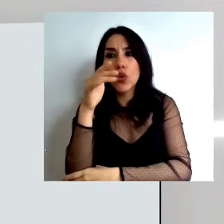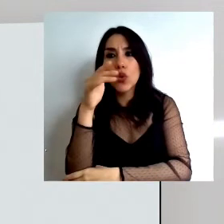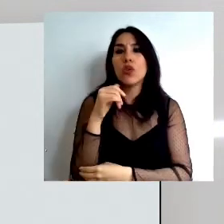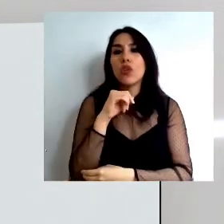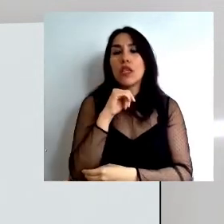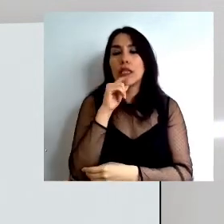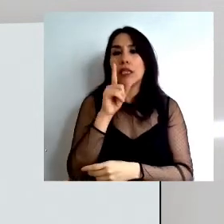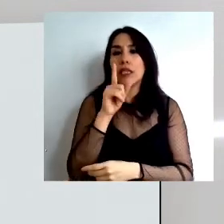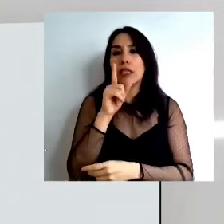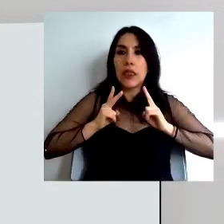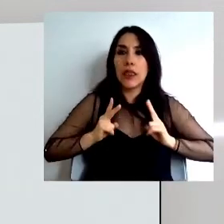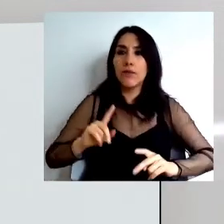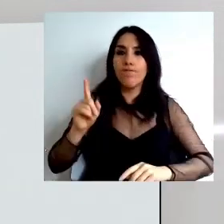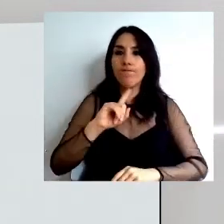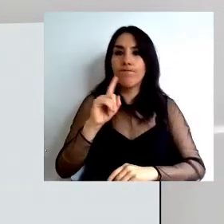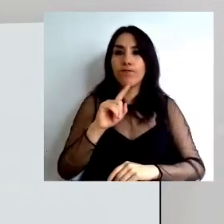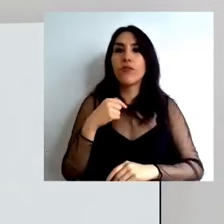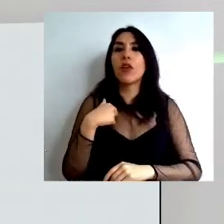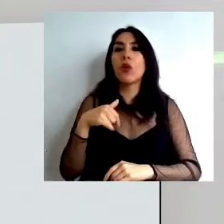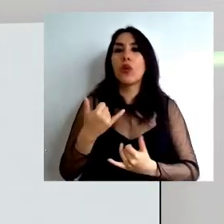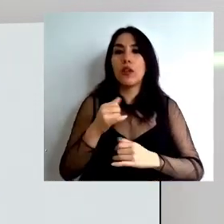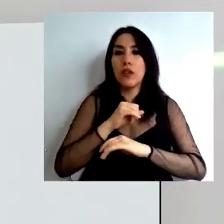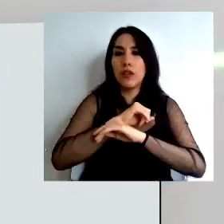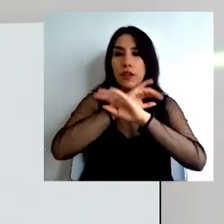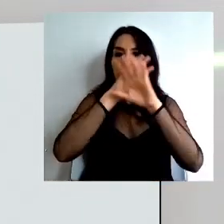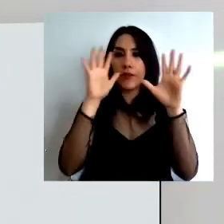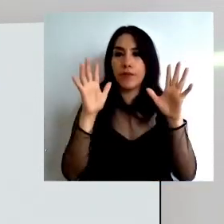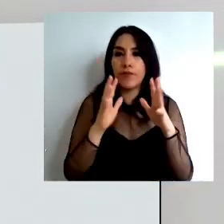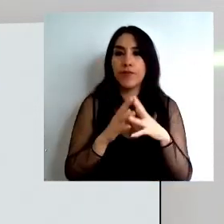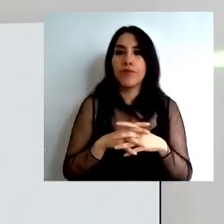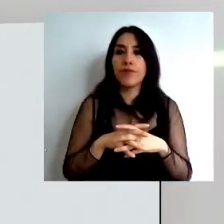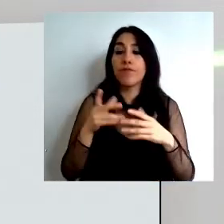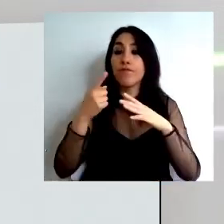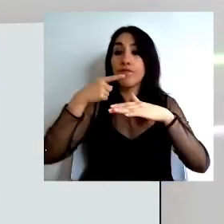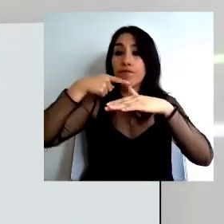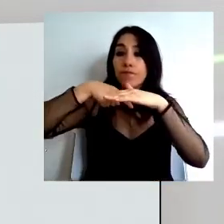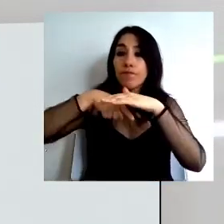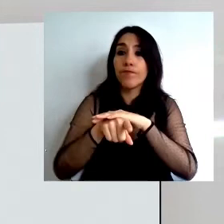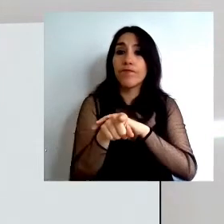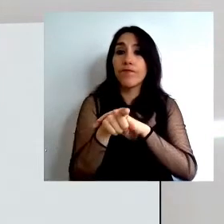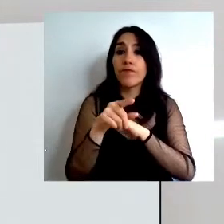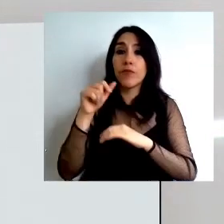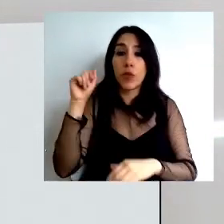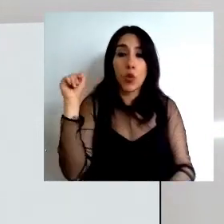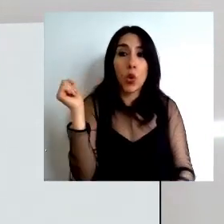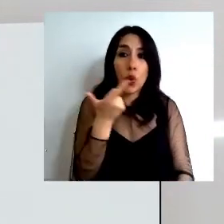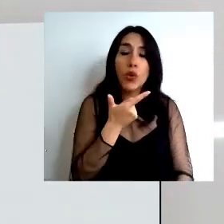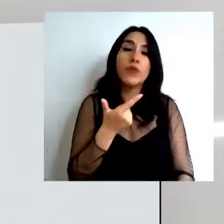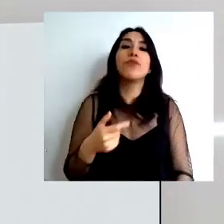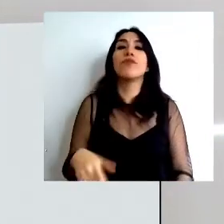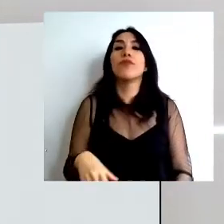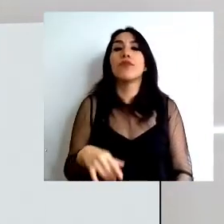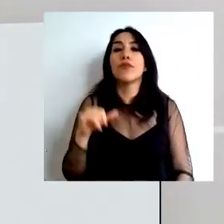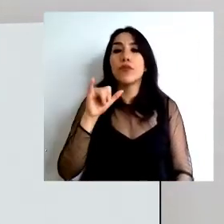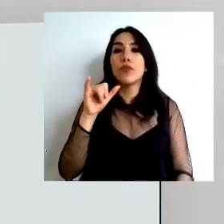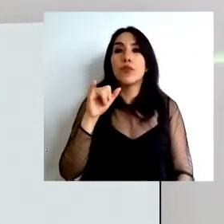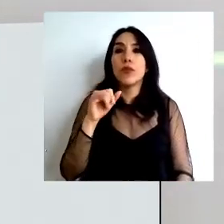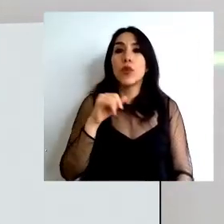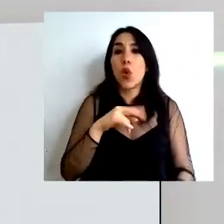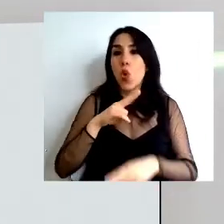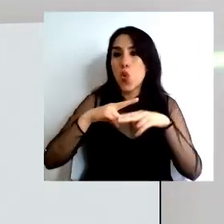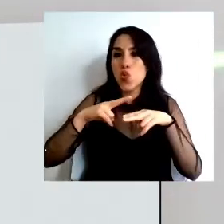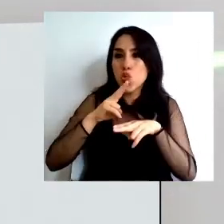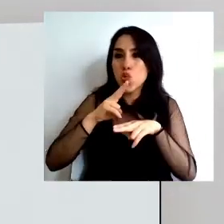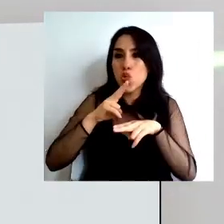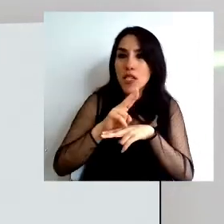with digitization and use digitization potential for the dissemination of information and